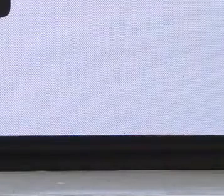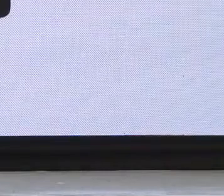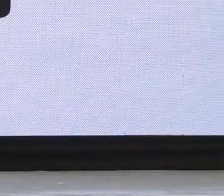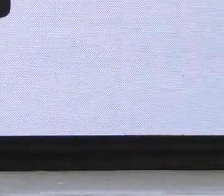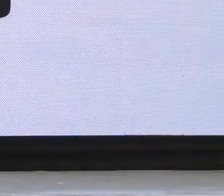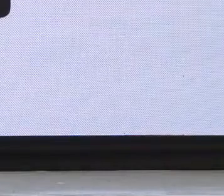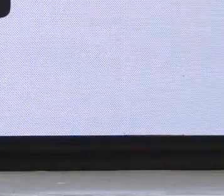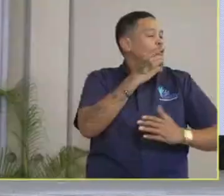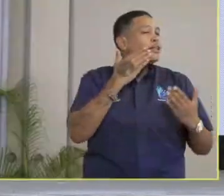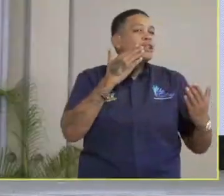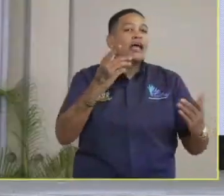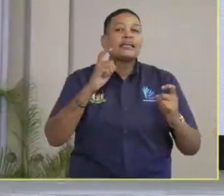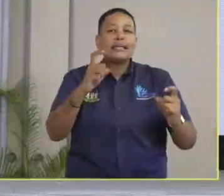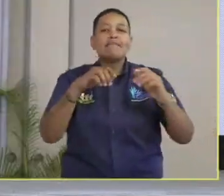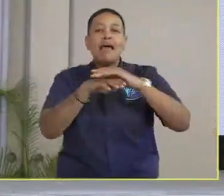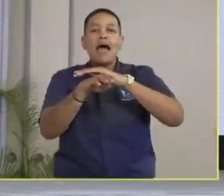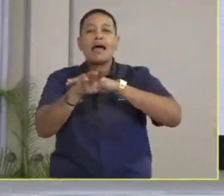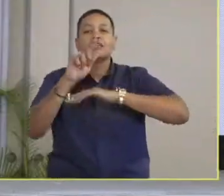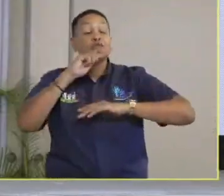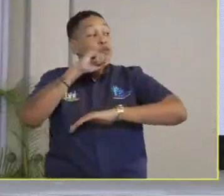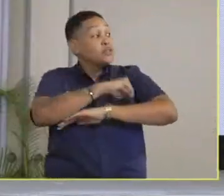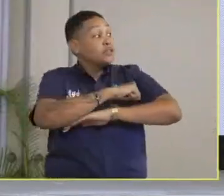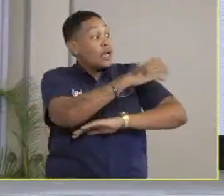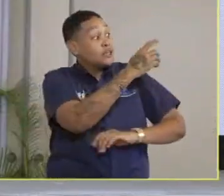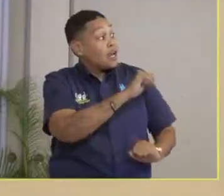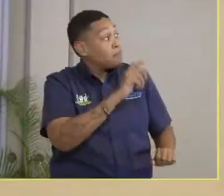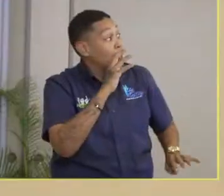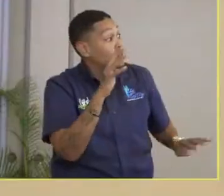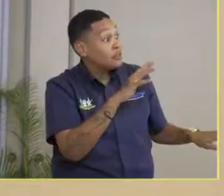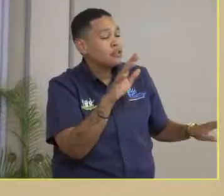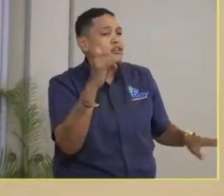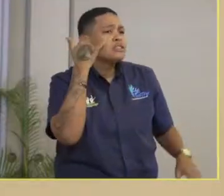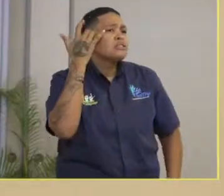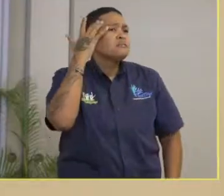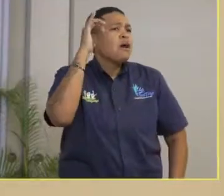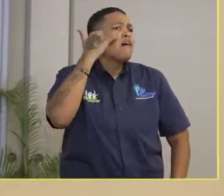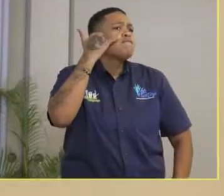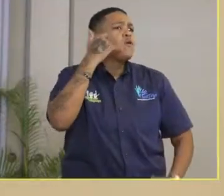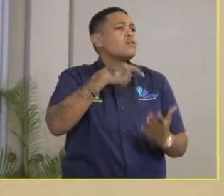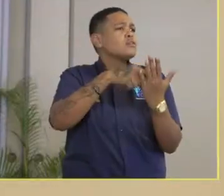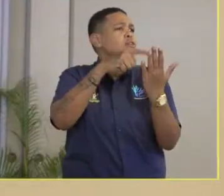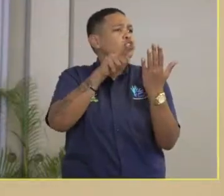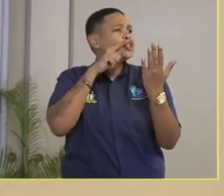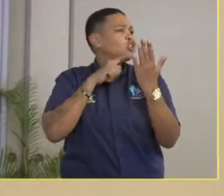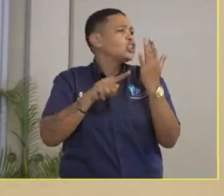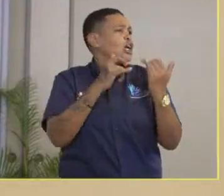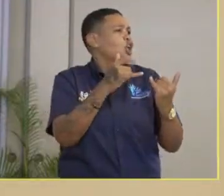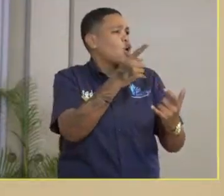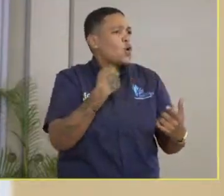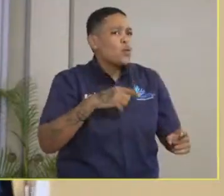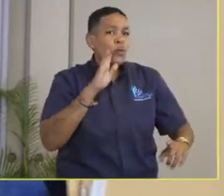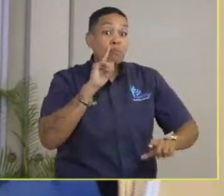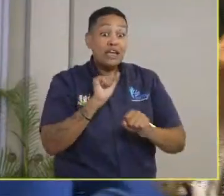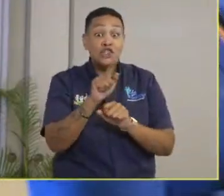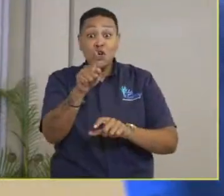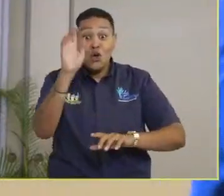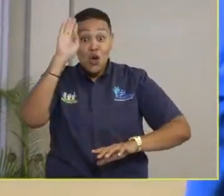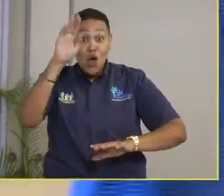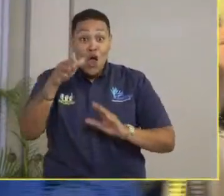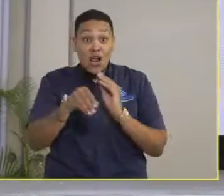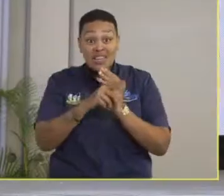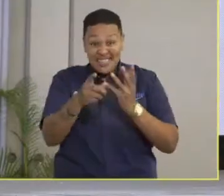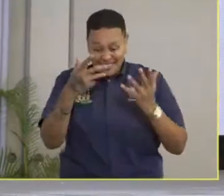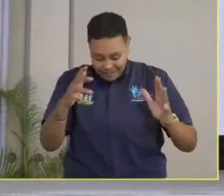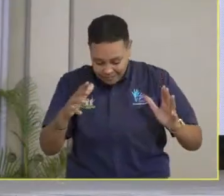to gain access to the platform. Can you just take out your smart devices at this time? We're going to ensure that you all